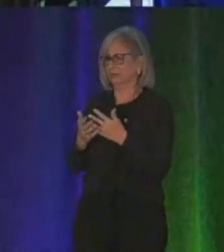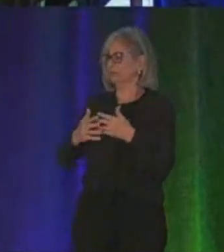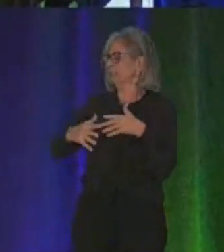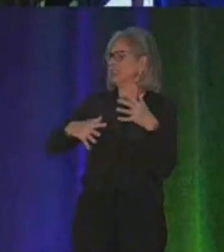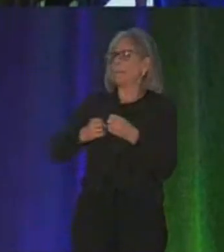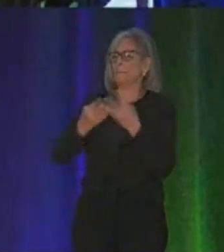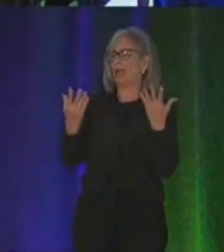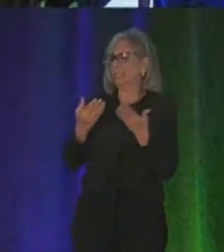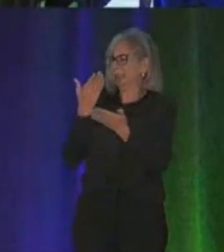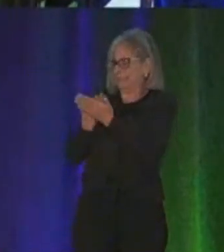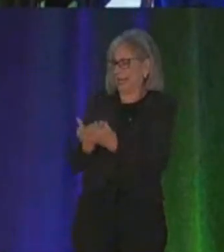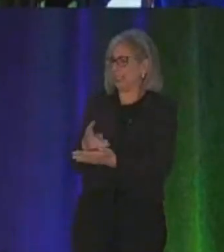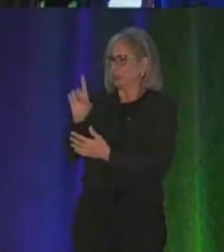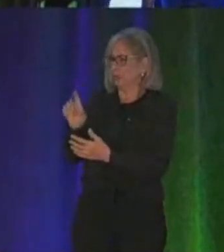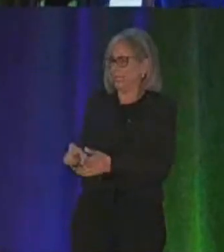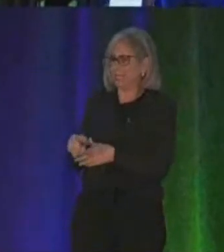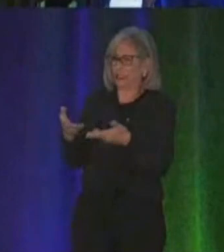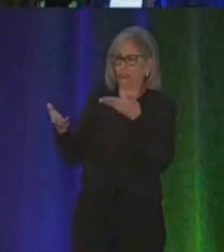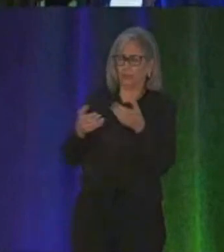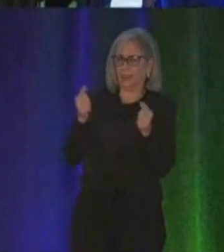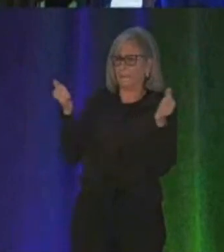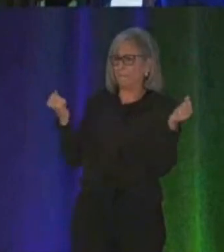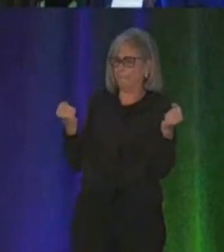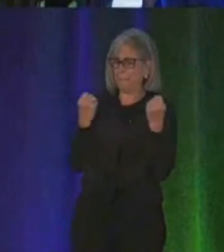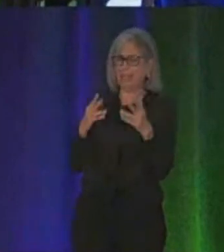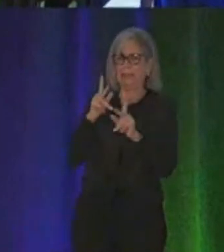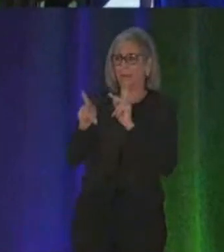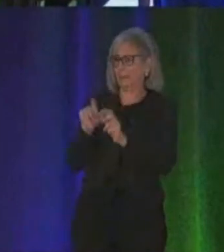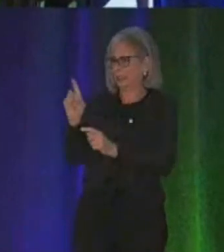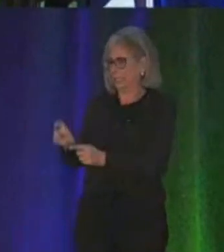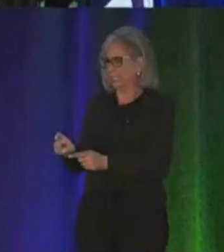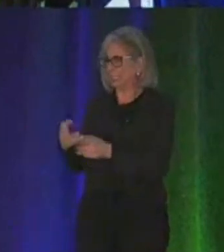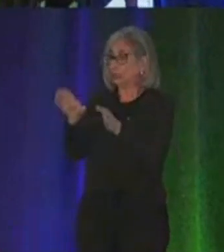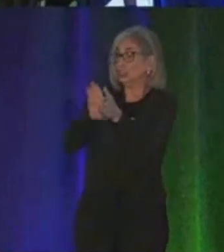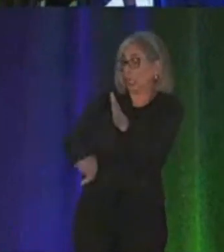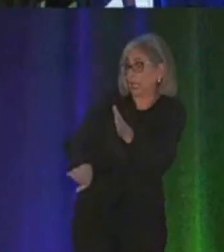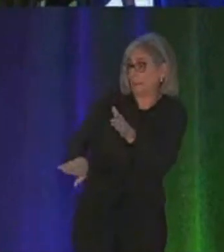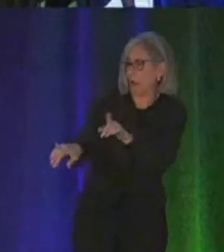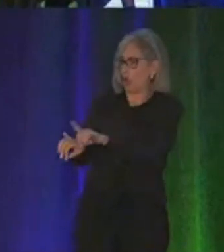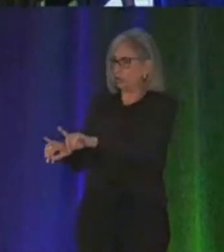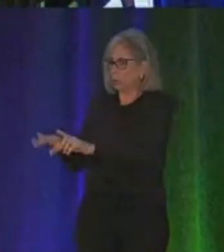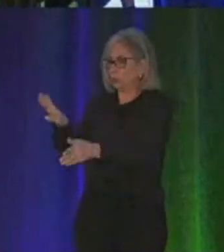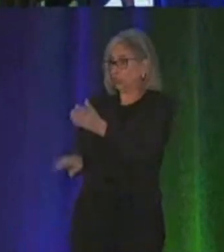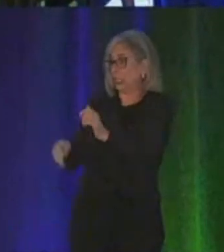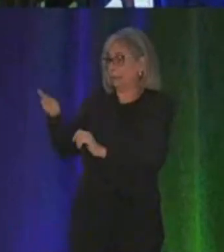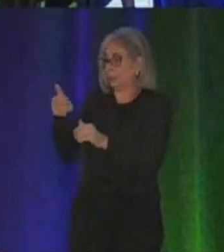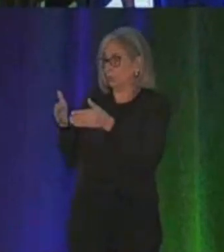much data you need. It can serve it to as many people as you need. It's extremely cheap. It is one of the cheapest